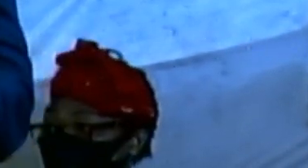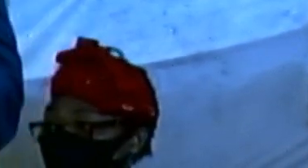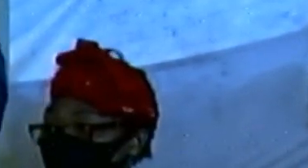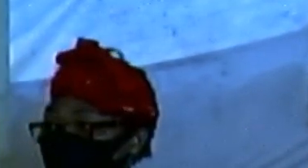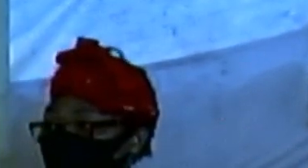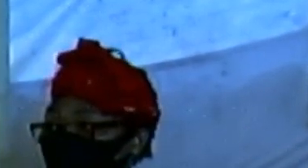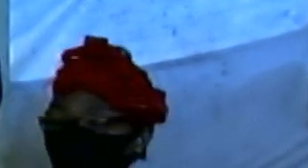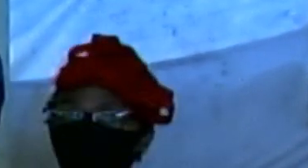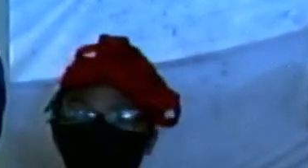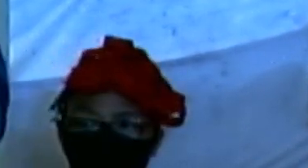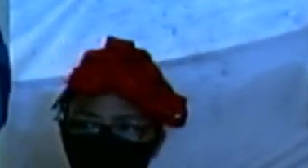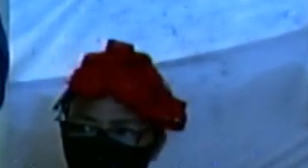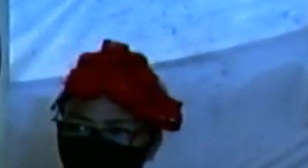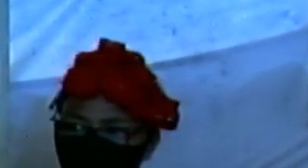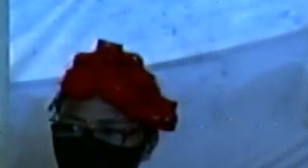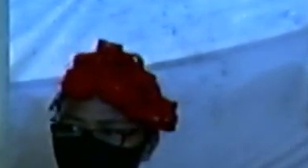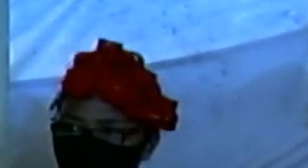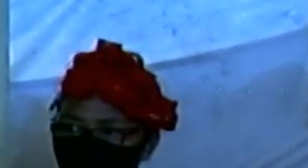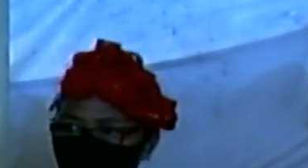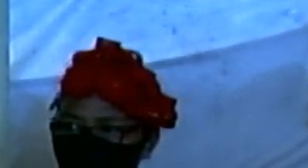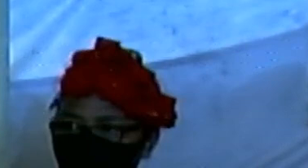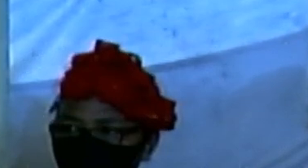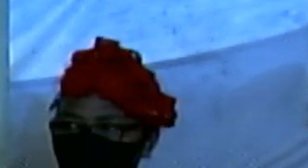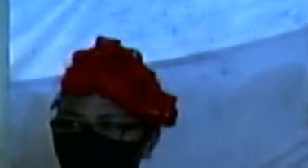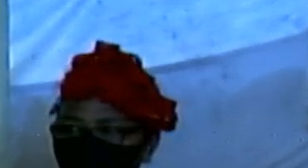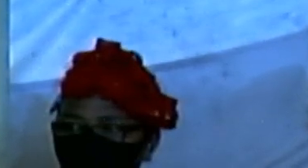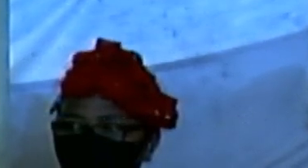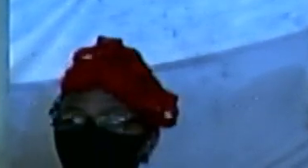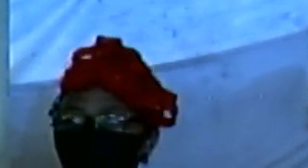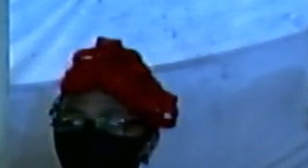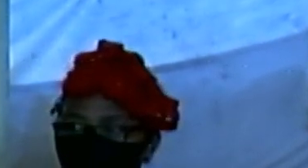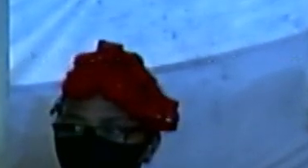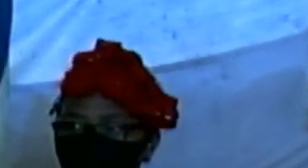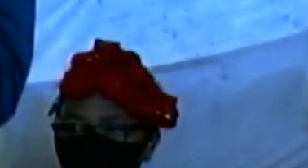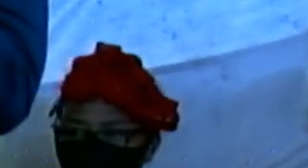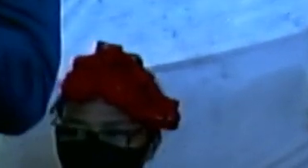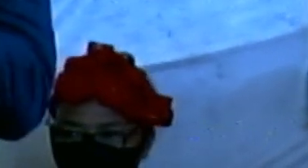develop the love for God